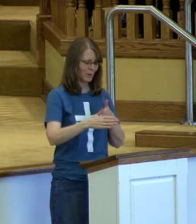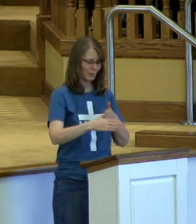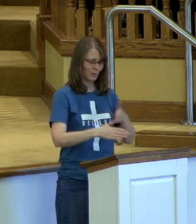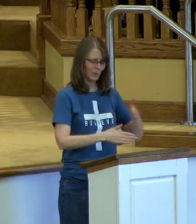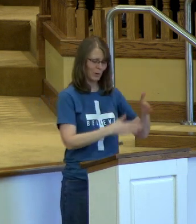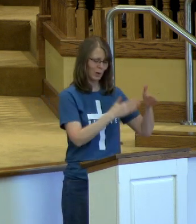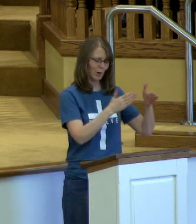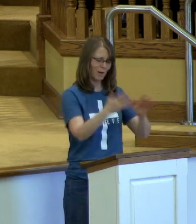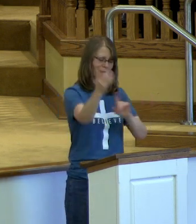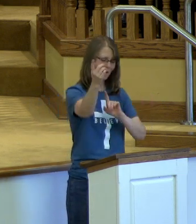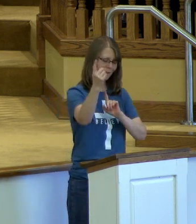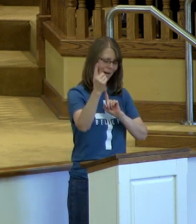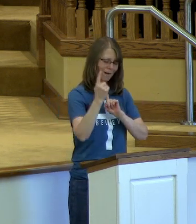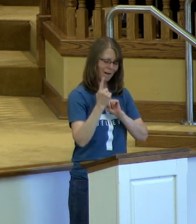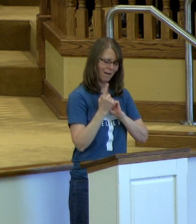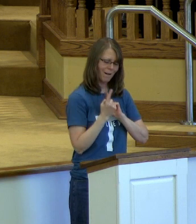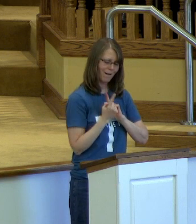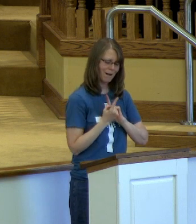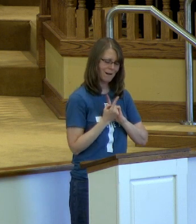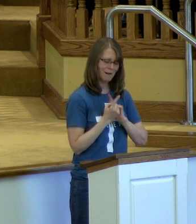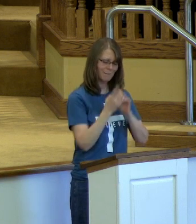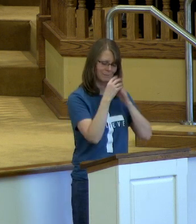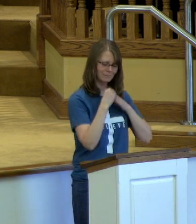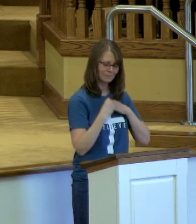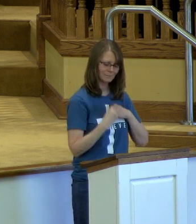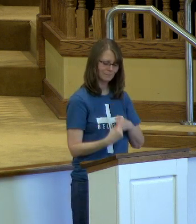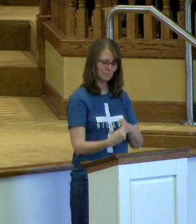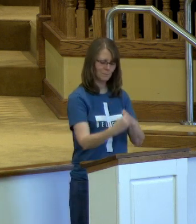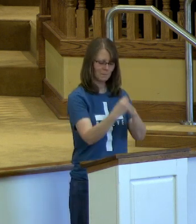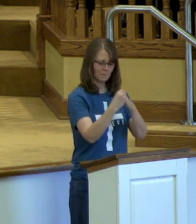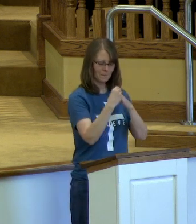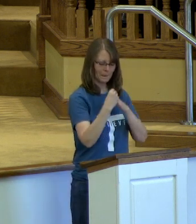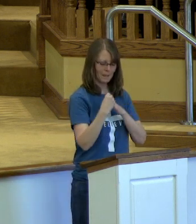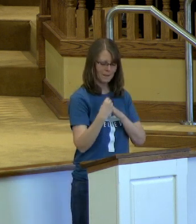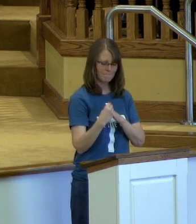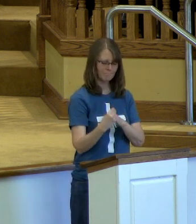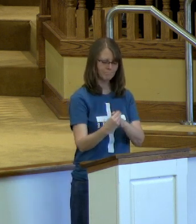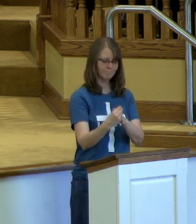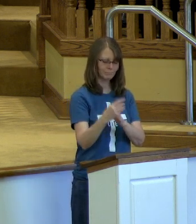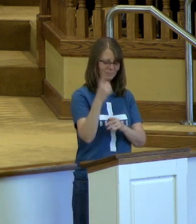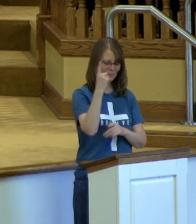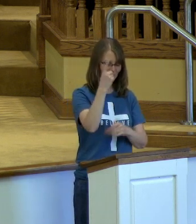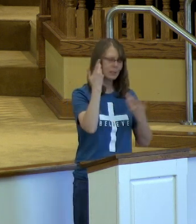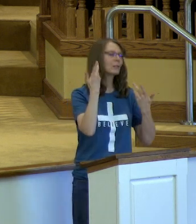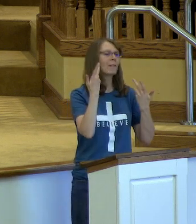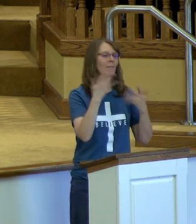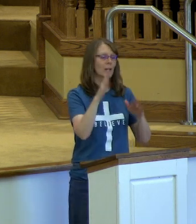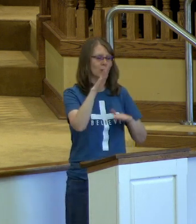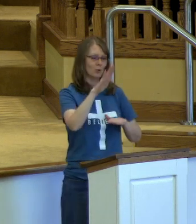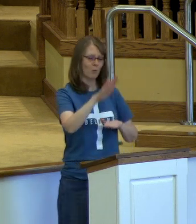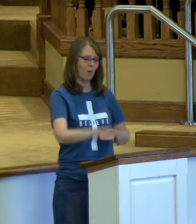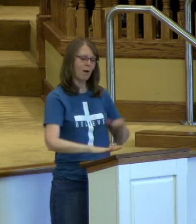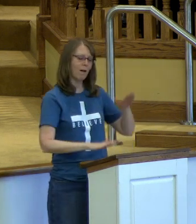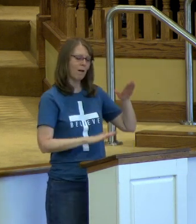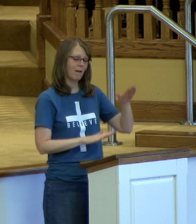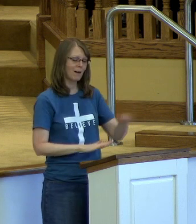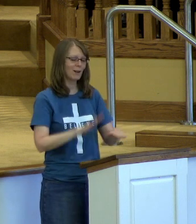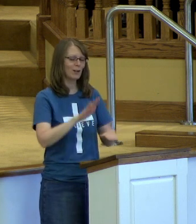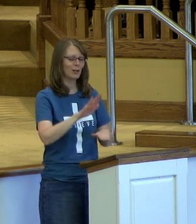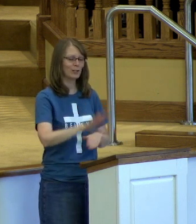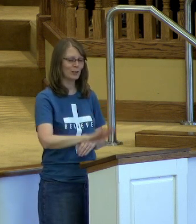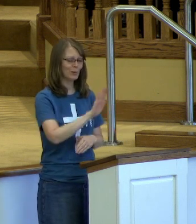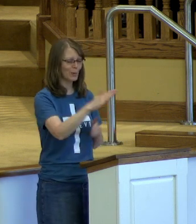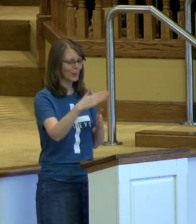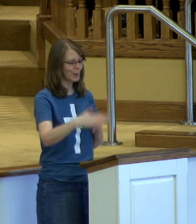the hand. Yeah, he's walked right where you've walked,